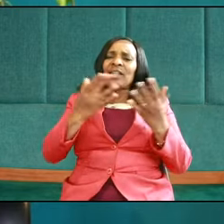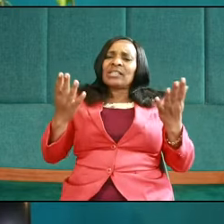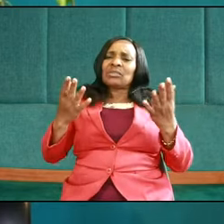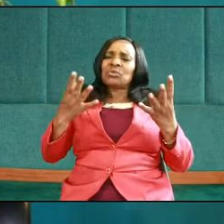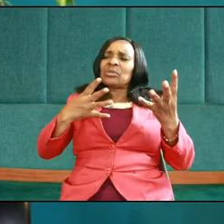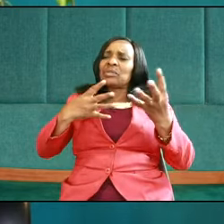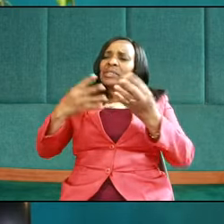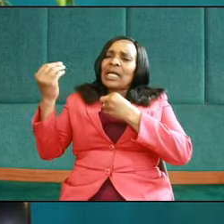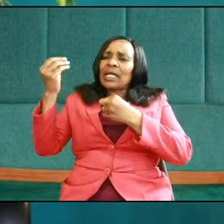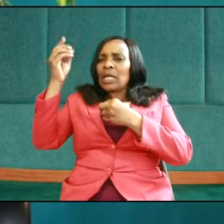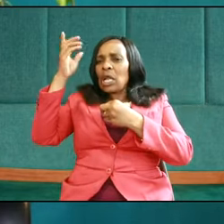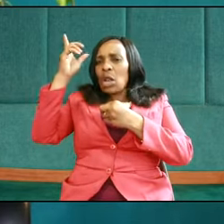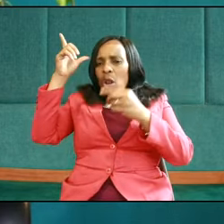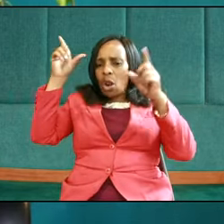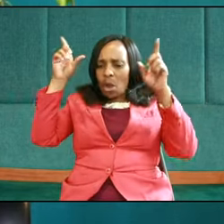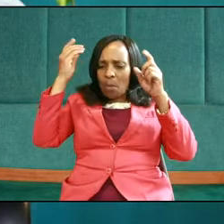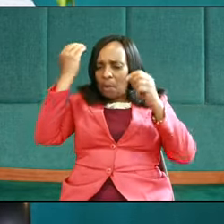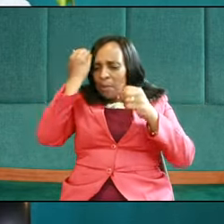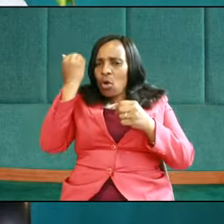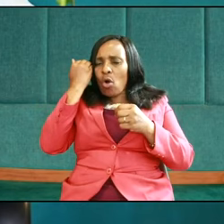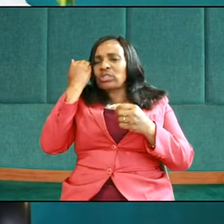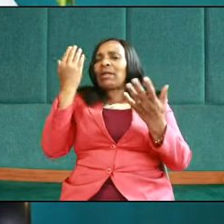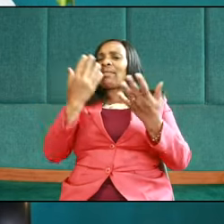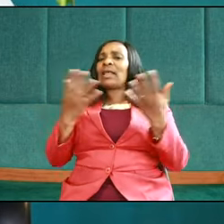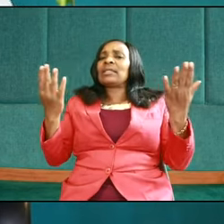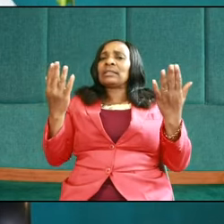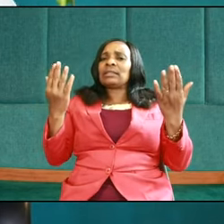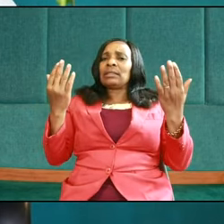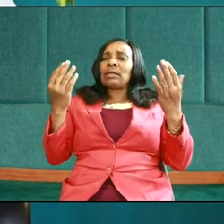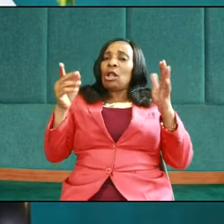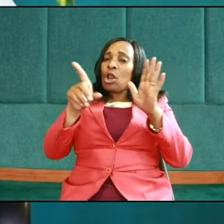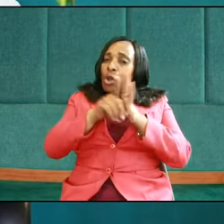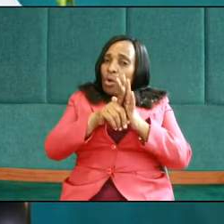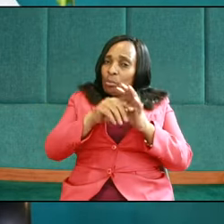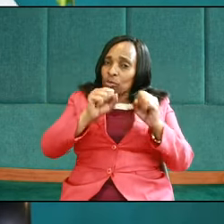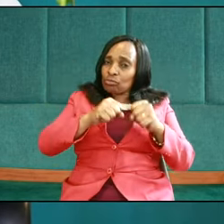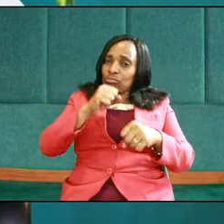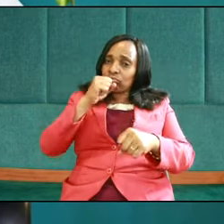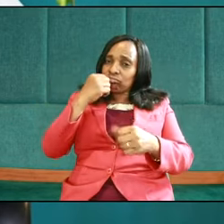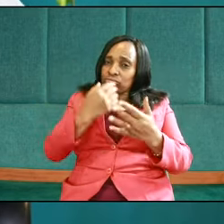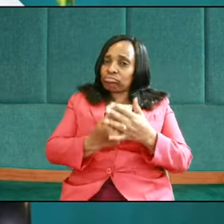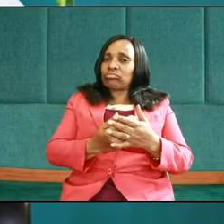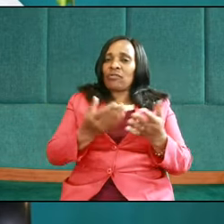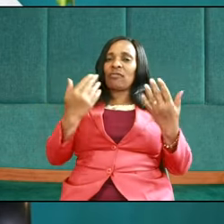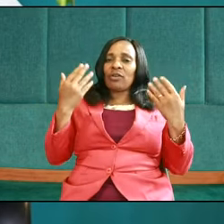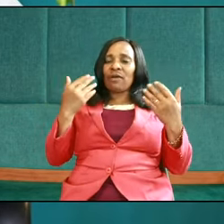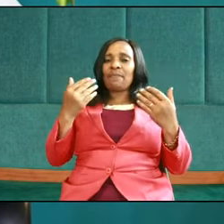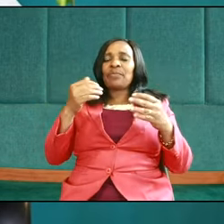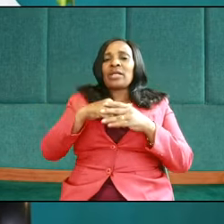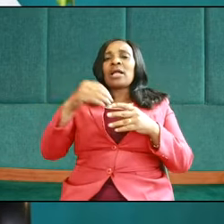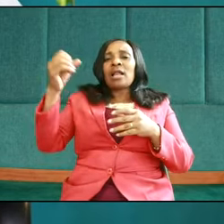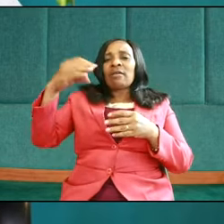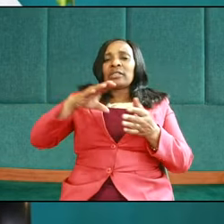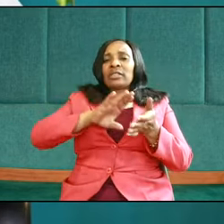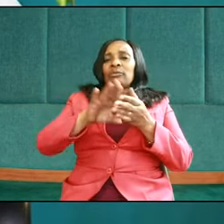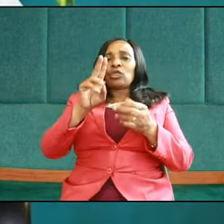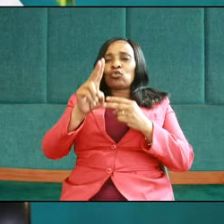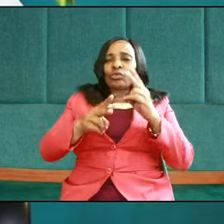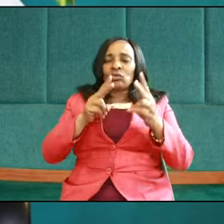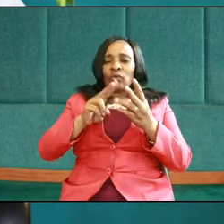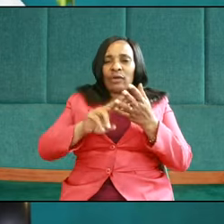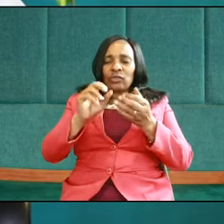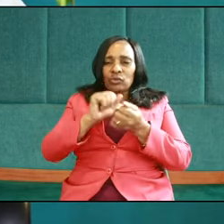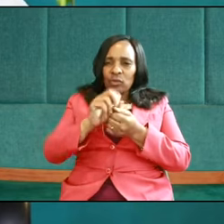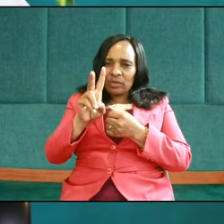sins, you'll be punished more. And I believe this is true also with God. In the book of Revelation, chapter 22, verse 12,